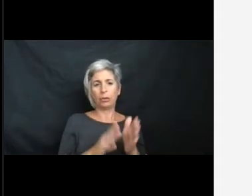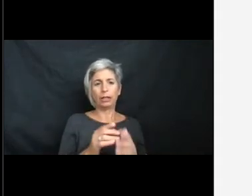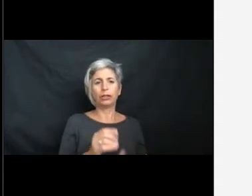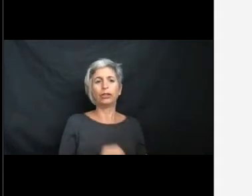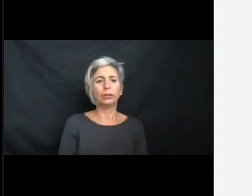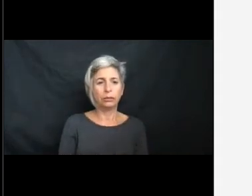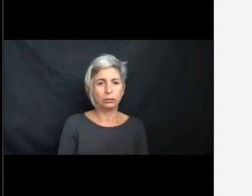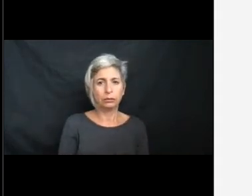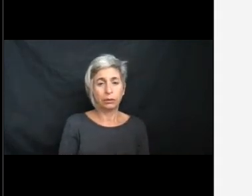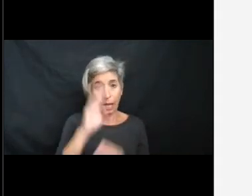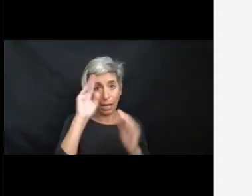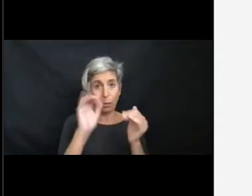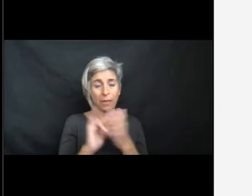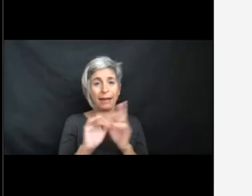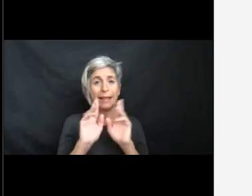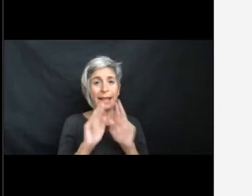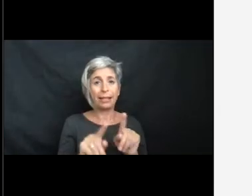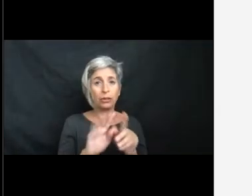So I hope that answers that question.